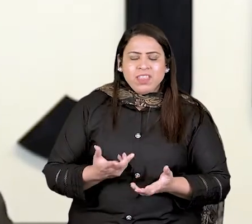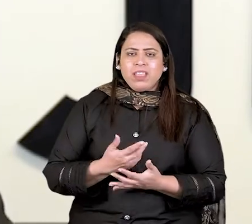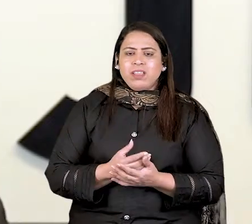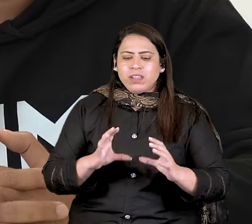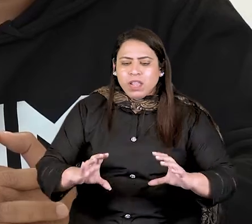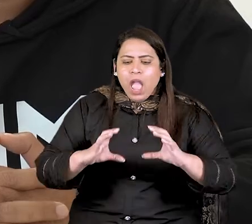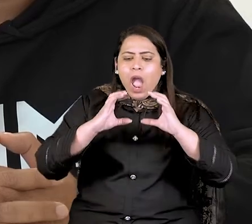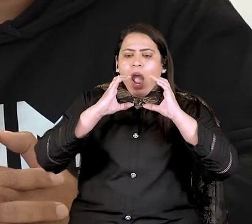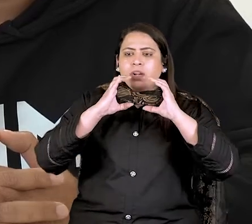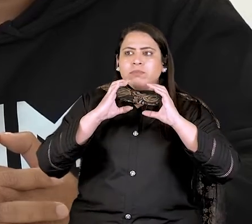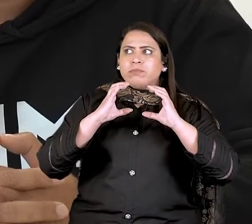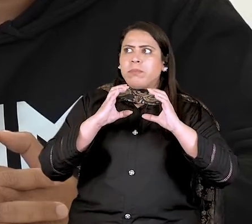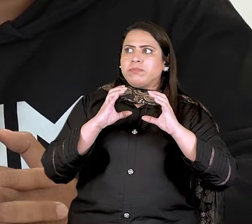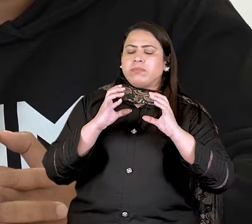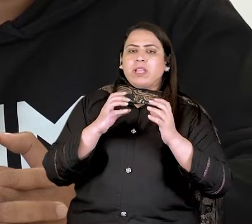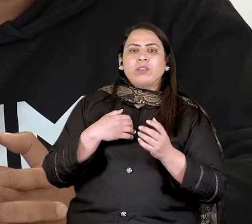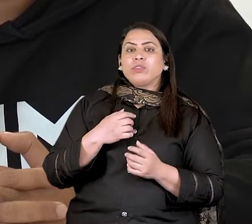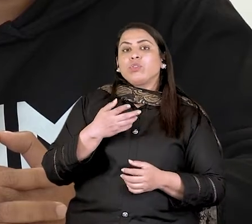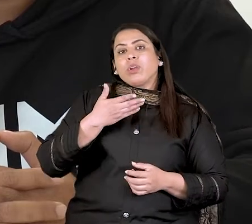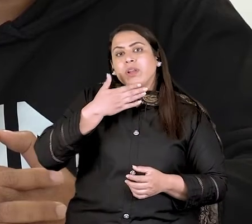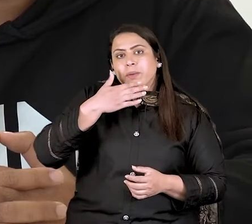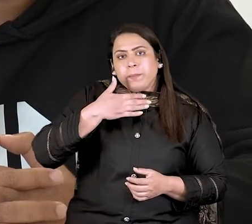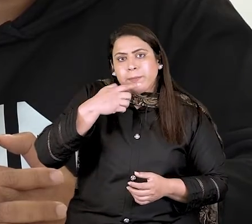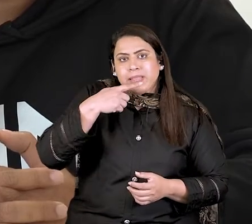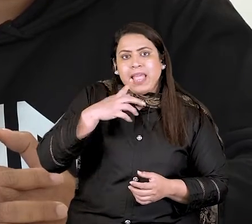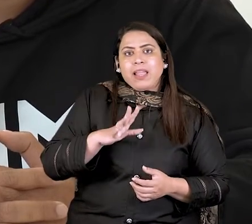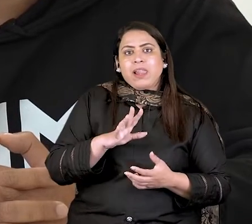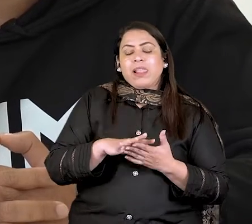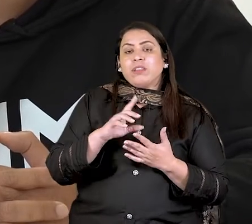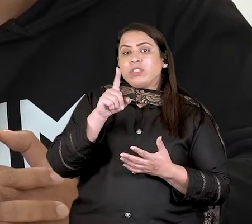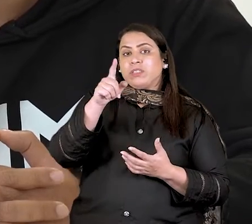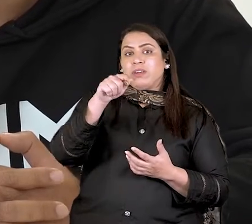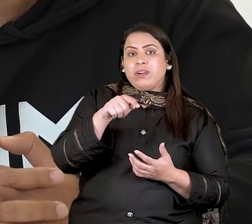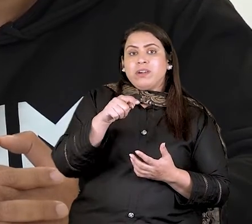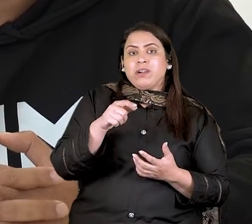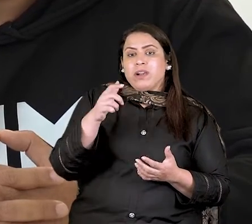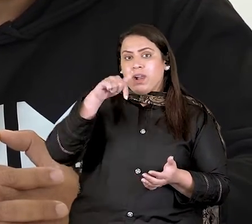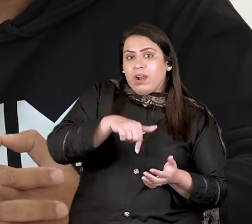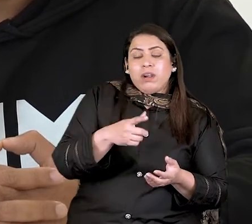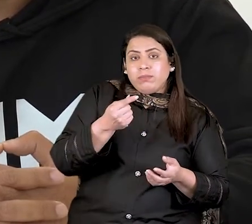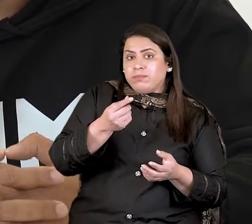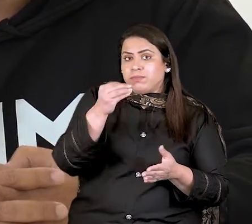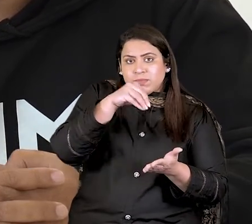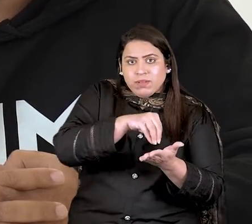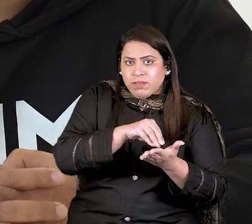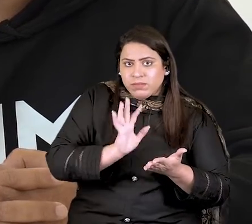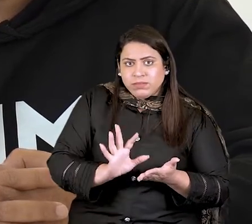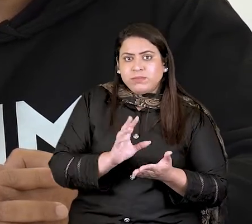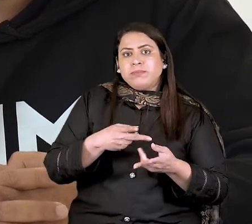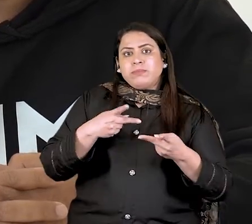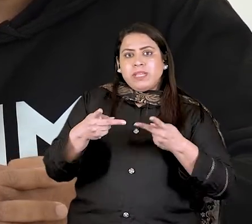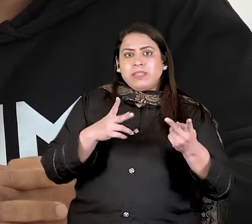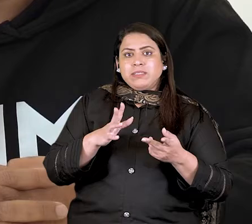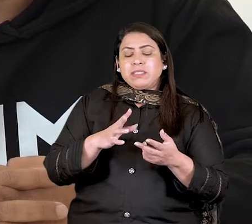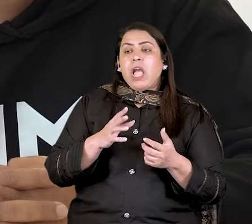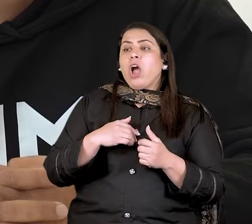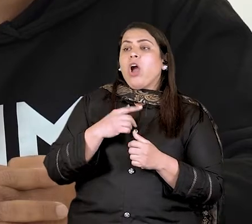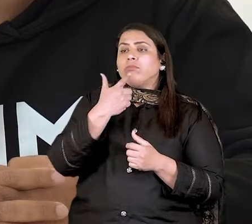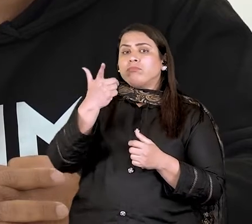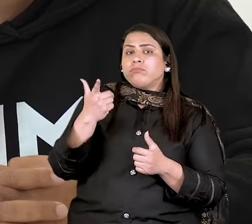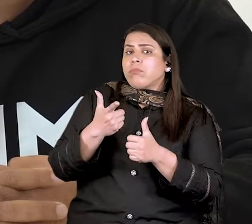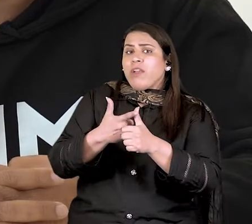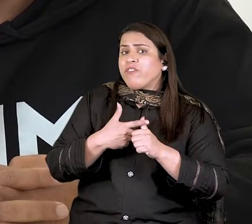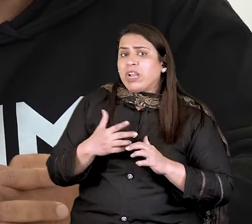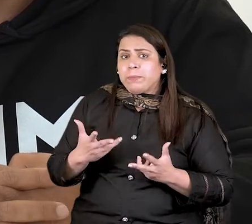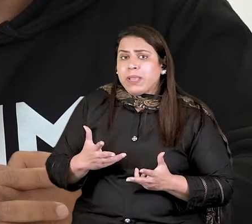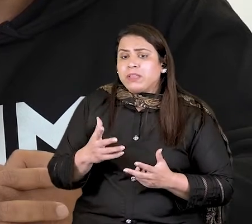had mushrooms in it. He had grilled onions in it. He had caramelized onions in it. Nice combination. It was this big. I'm sure he